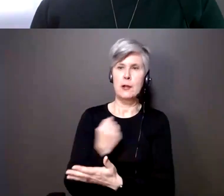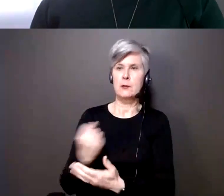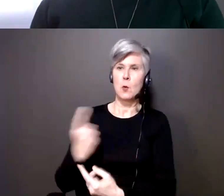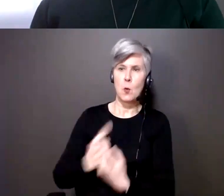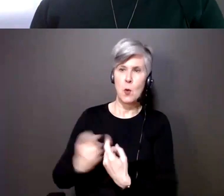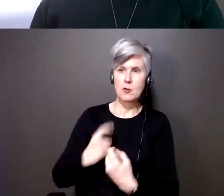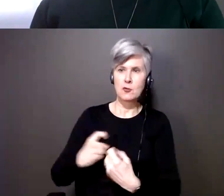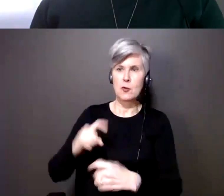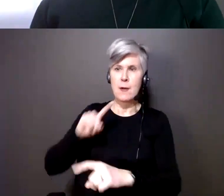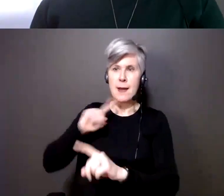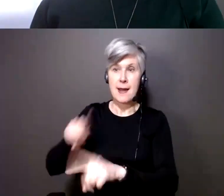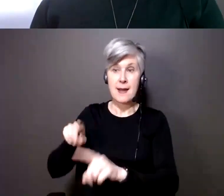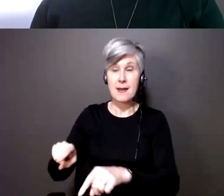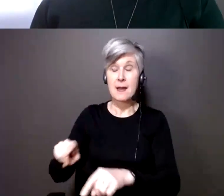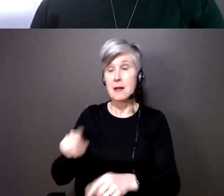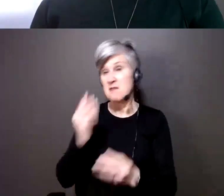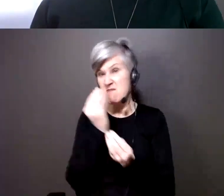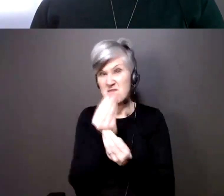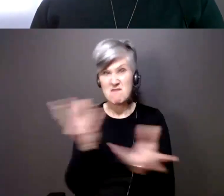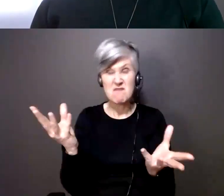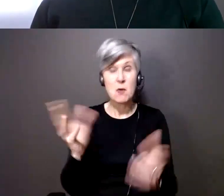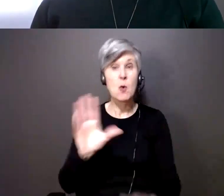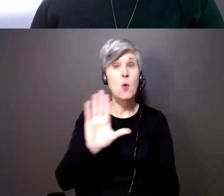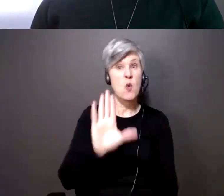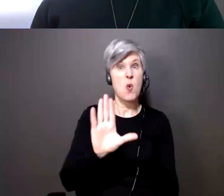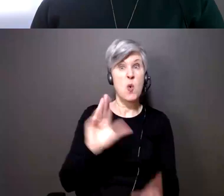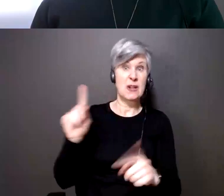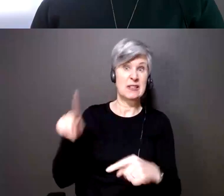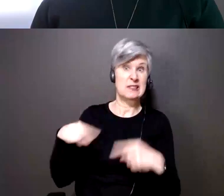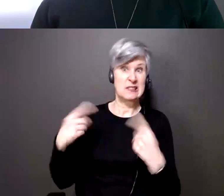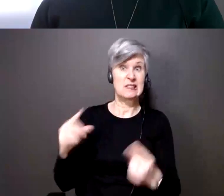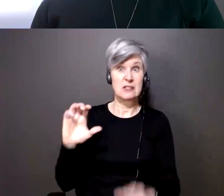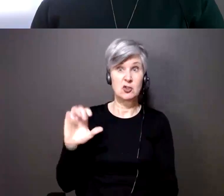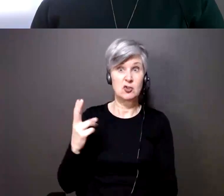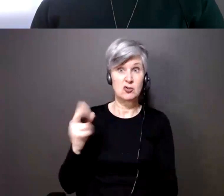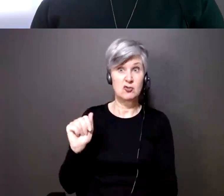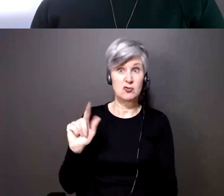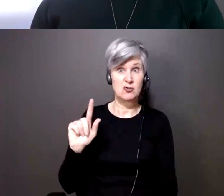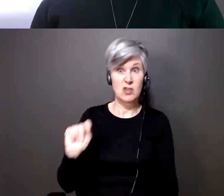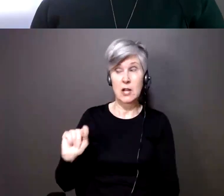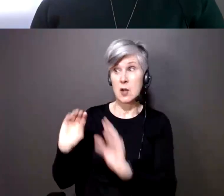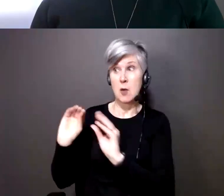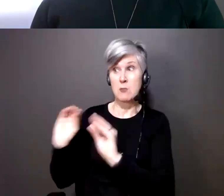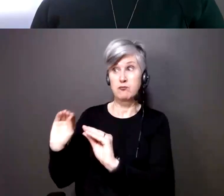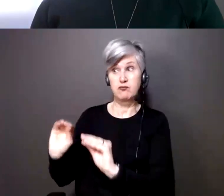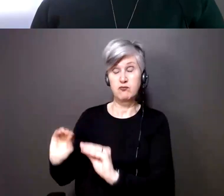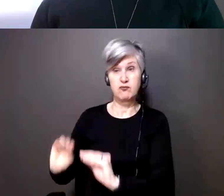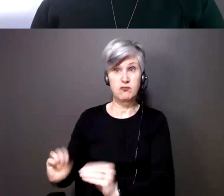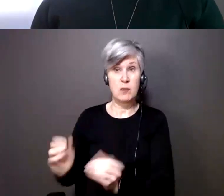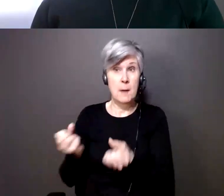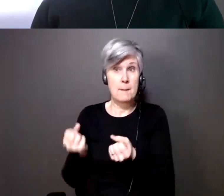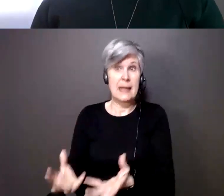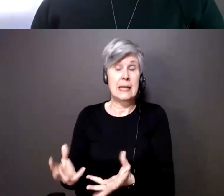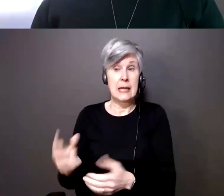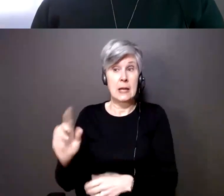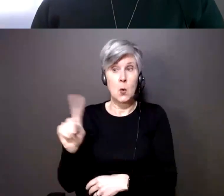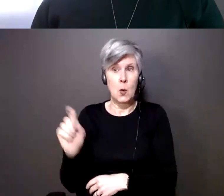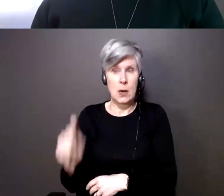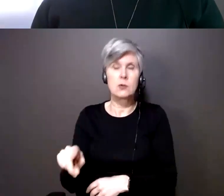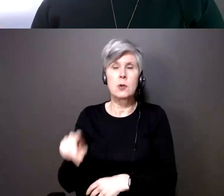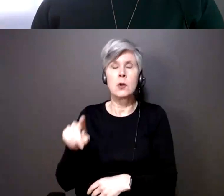be capturing all the questions if we don't get to them at the end, and have a Q's and A distributed to you all that